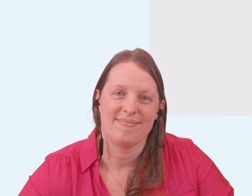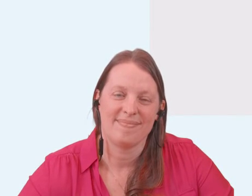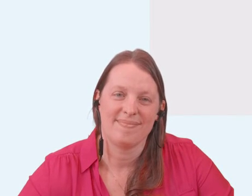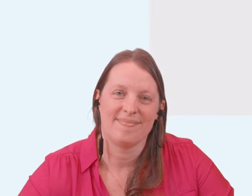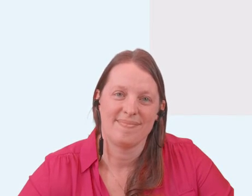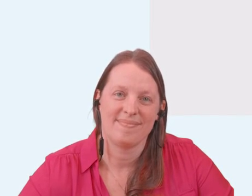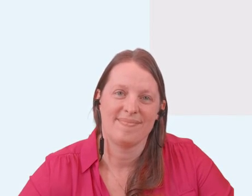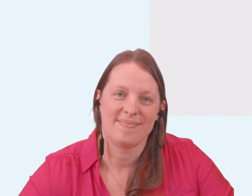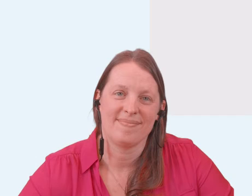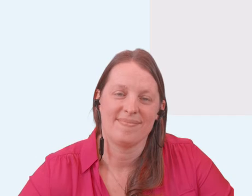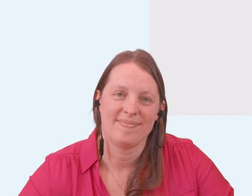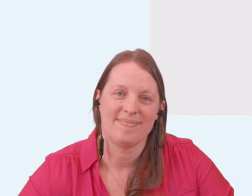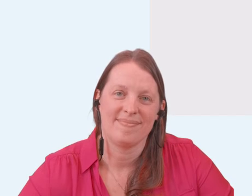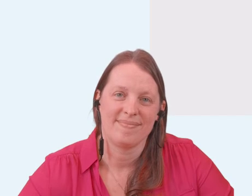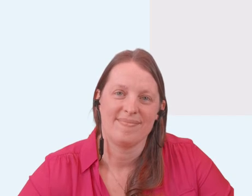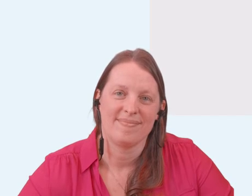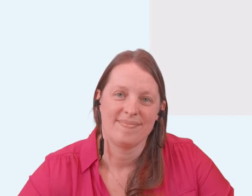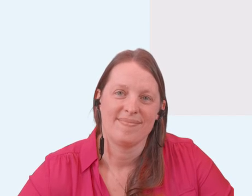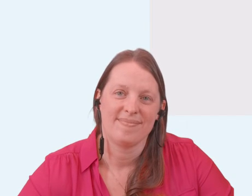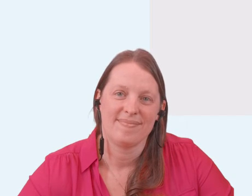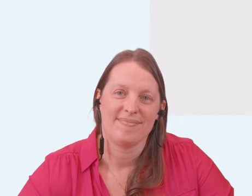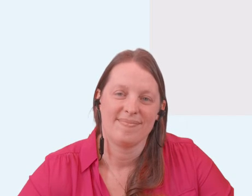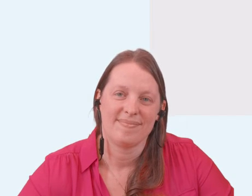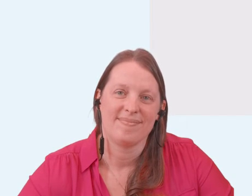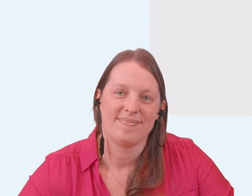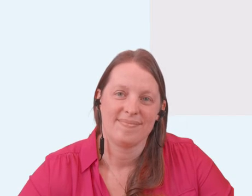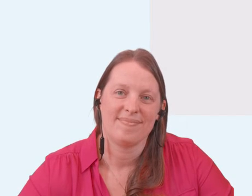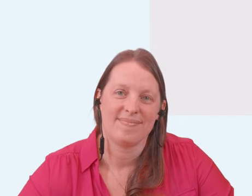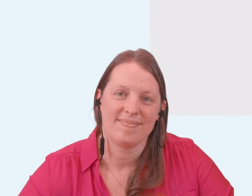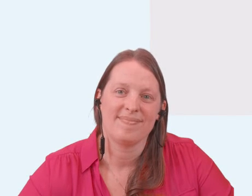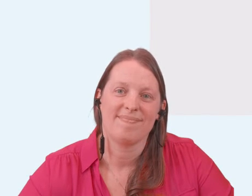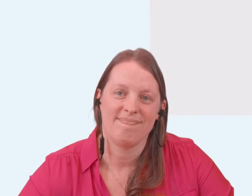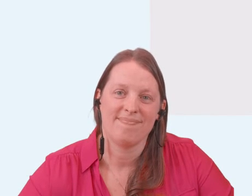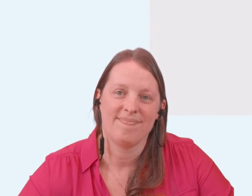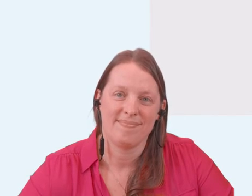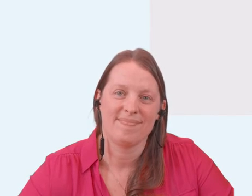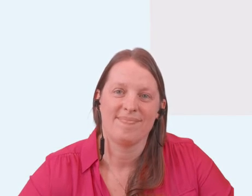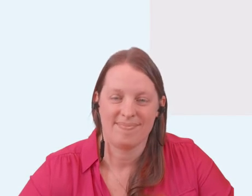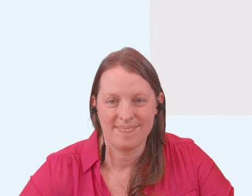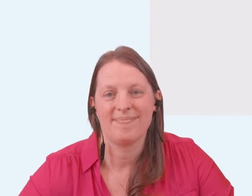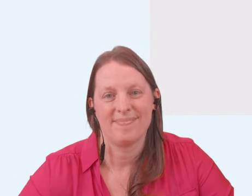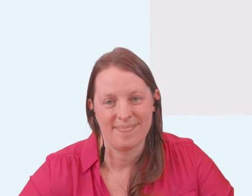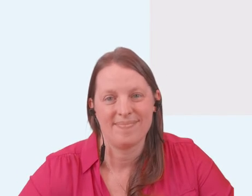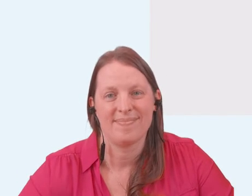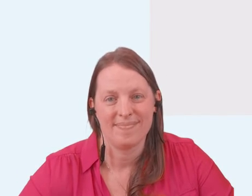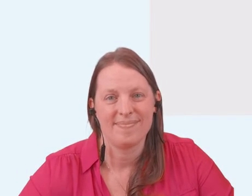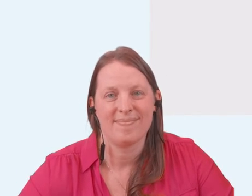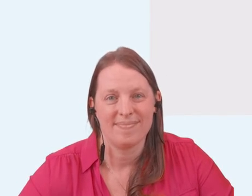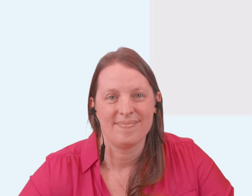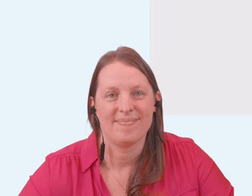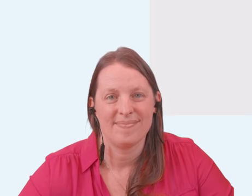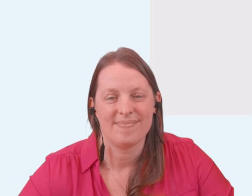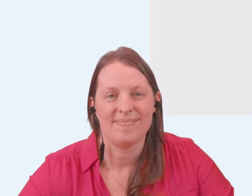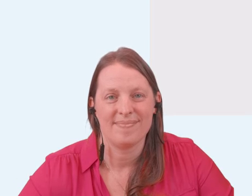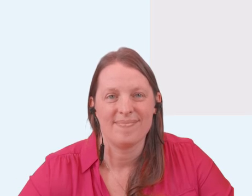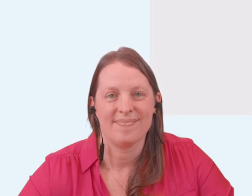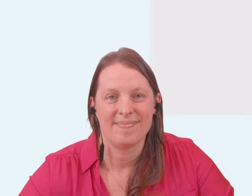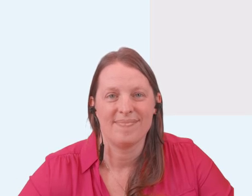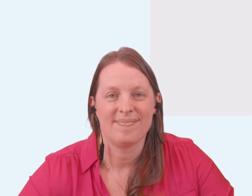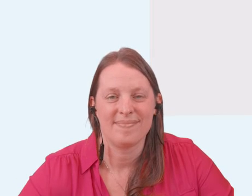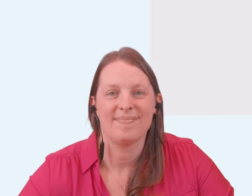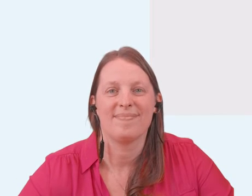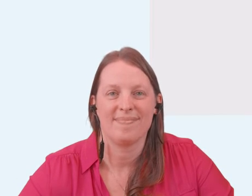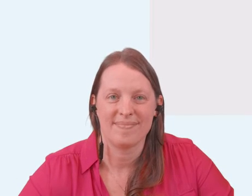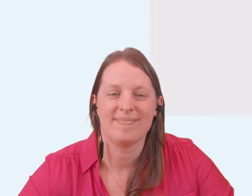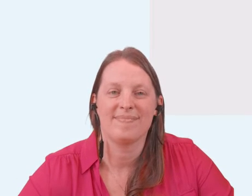side. Okay? It's different from the apial geotrop on the non-ambulatory arm, because he is